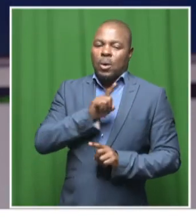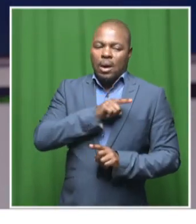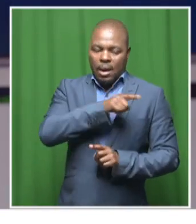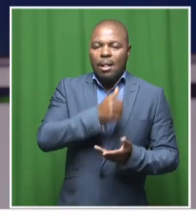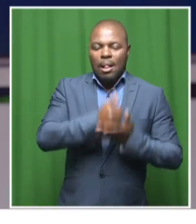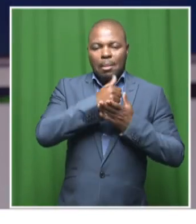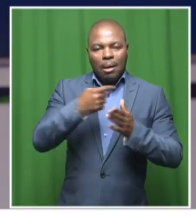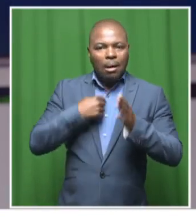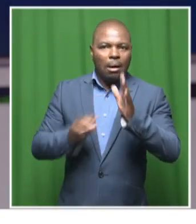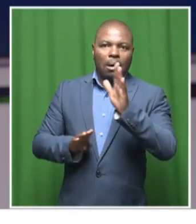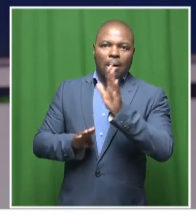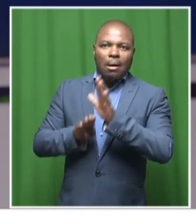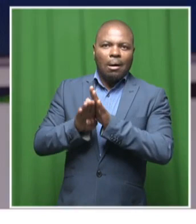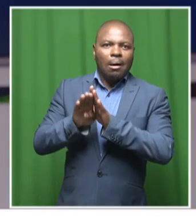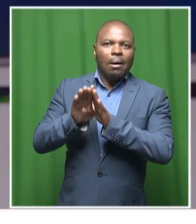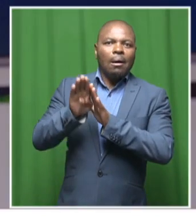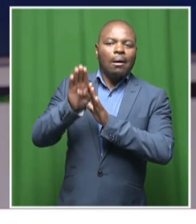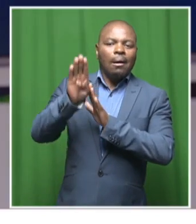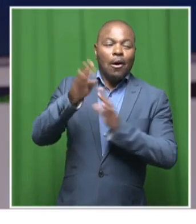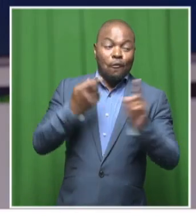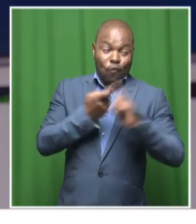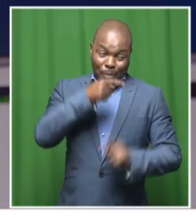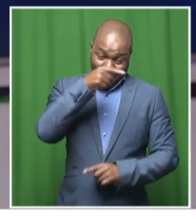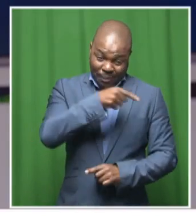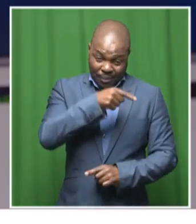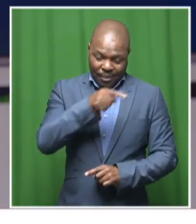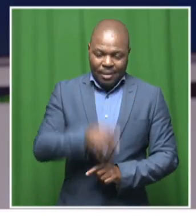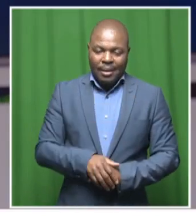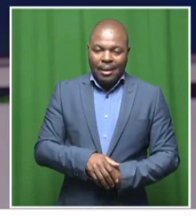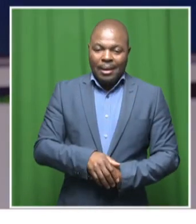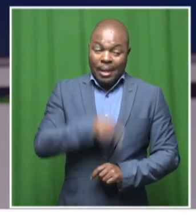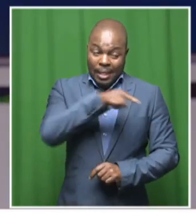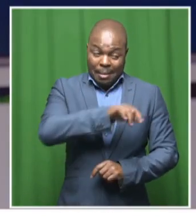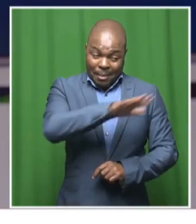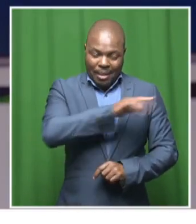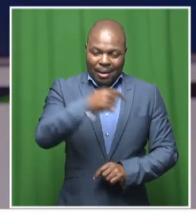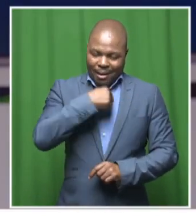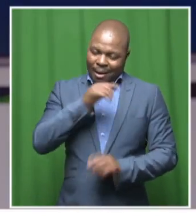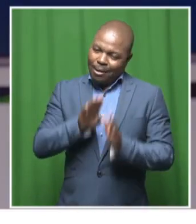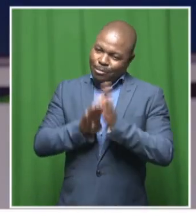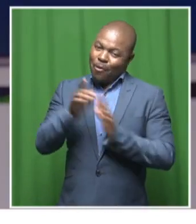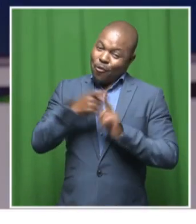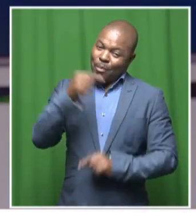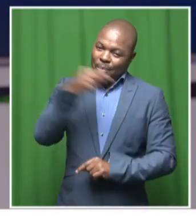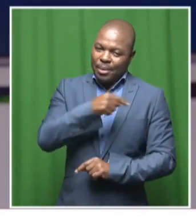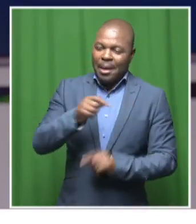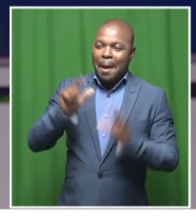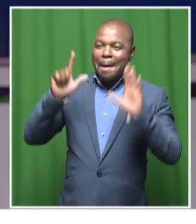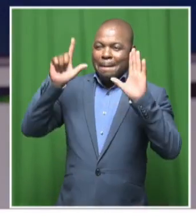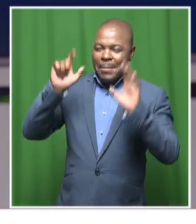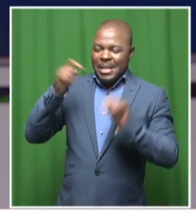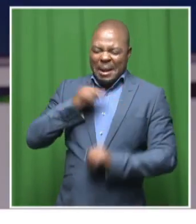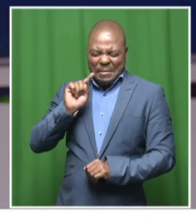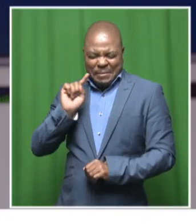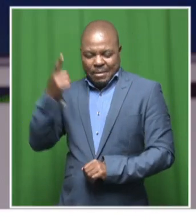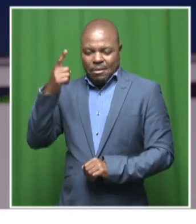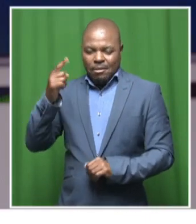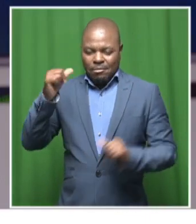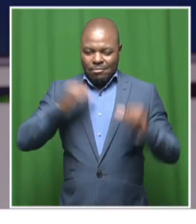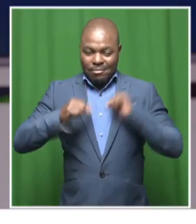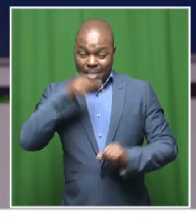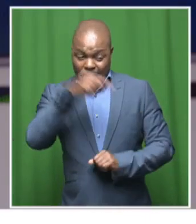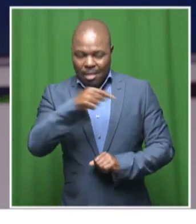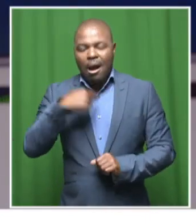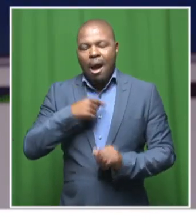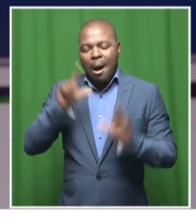me. I've grown through that festival. The Durban Jazz Festival is one of the places that I grew. I still have the pictures of my first performance there,